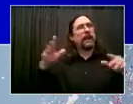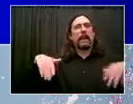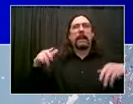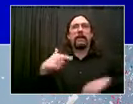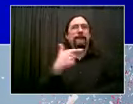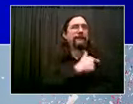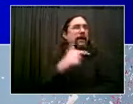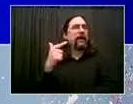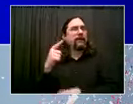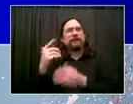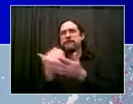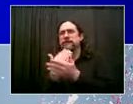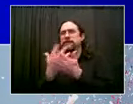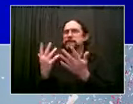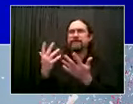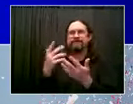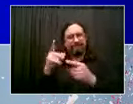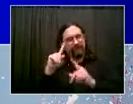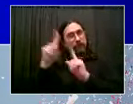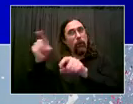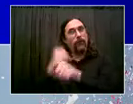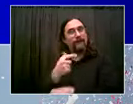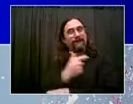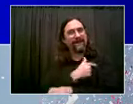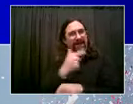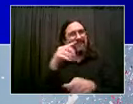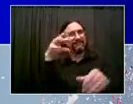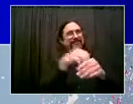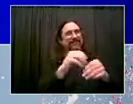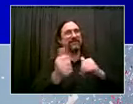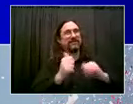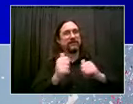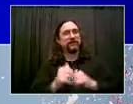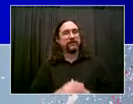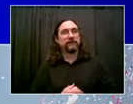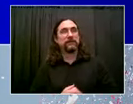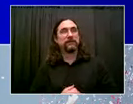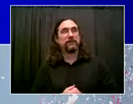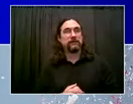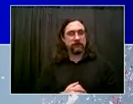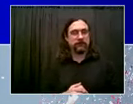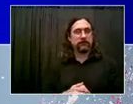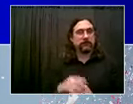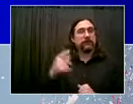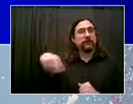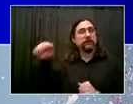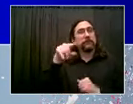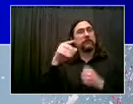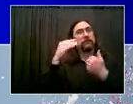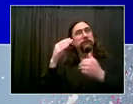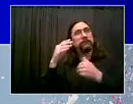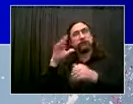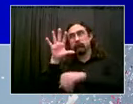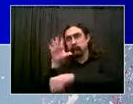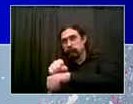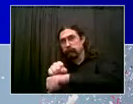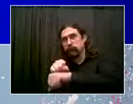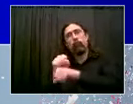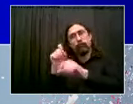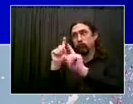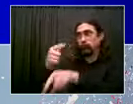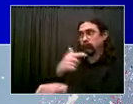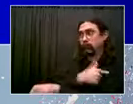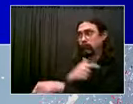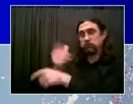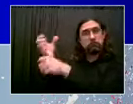reservation for your first dose appointment. Now this will be going through now, end of May through June into